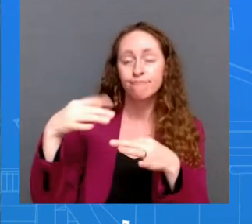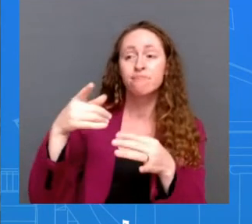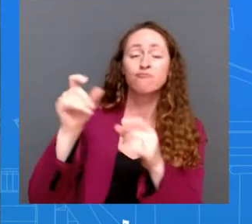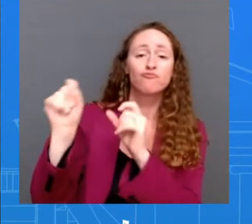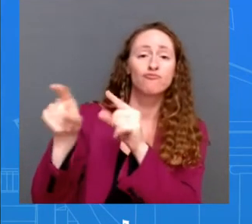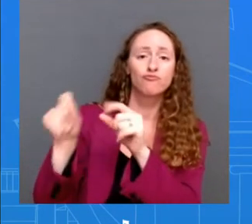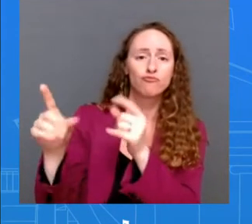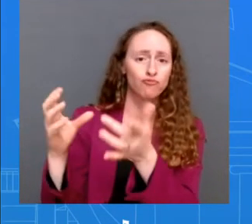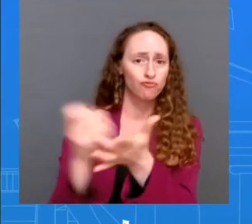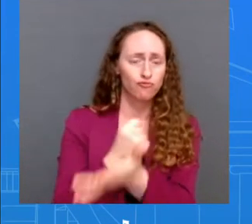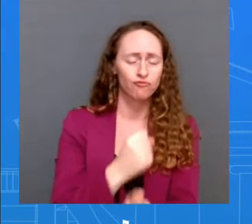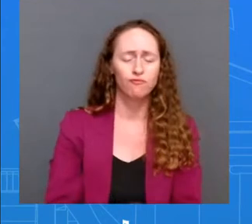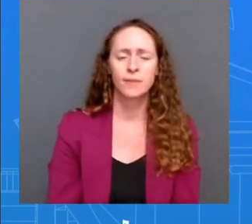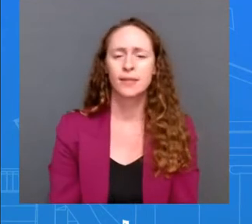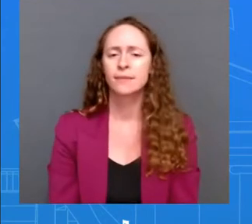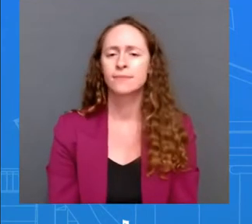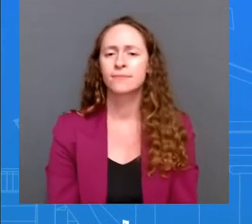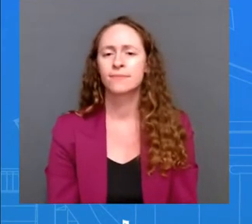Karine. Afternoon.